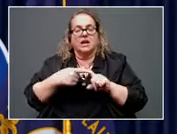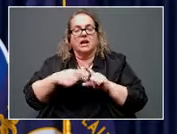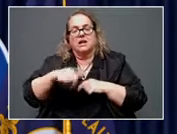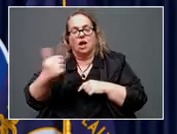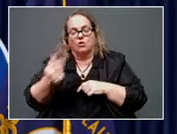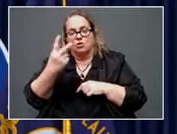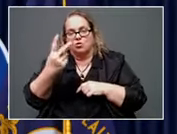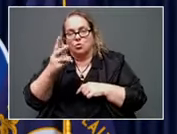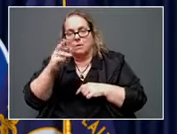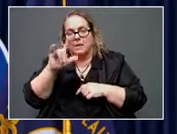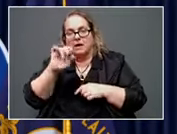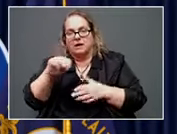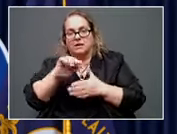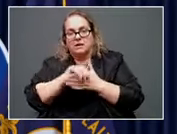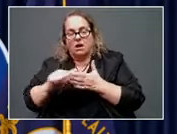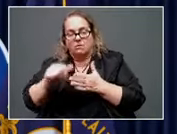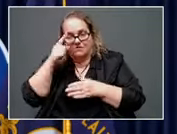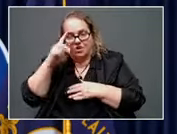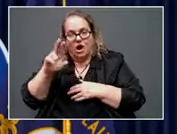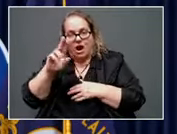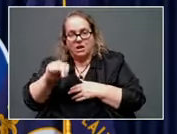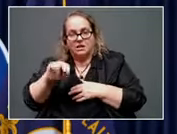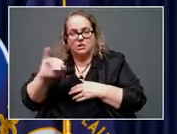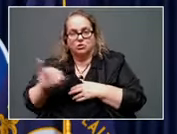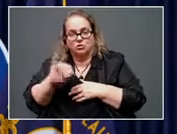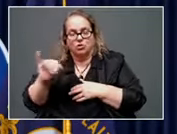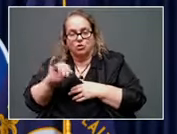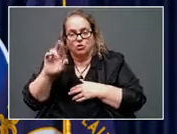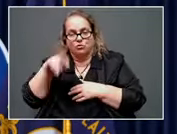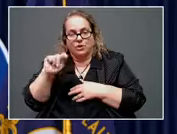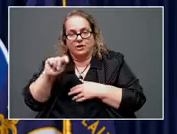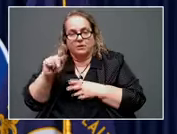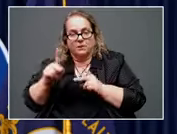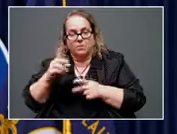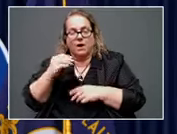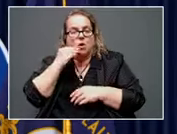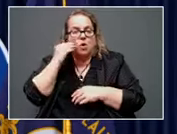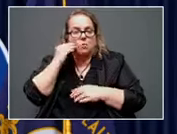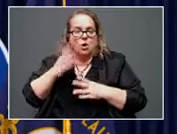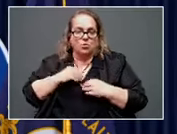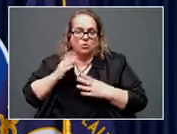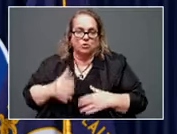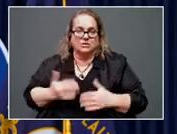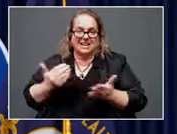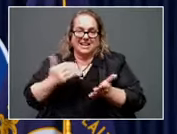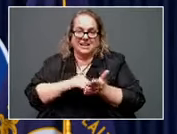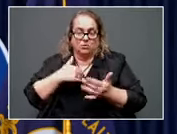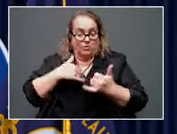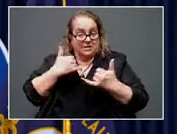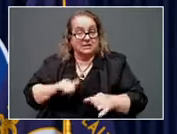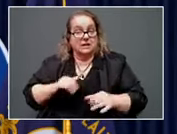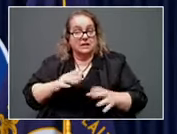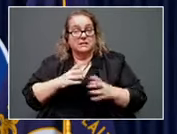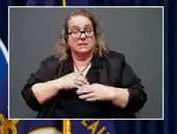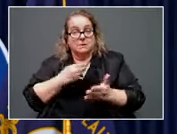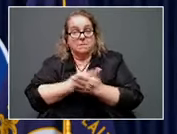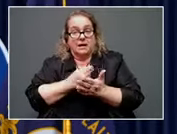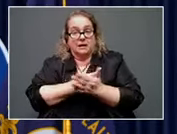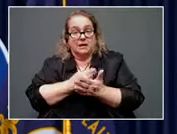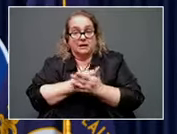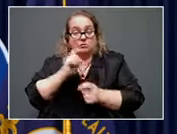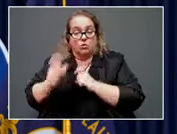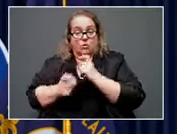uninsured renters and homeowners. Again, we're still accepting dollars into the fund. It's really going to help